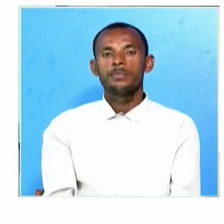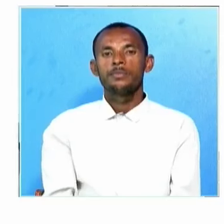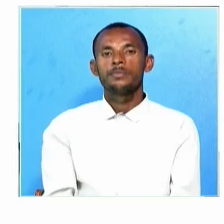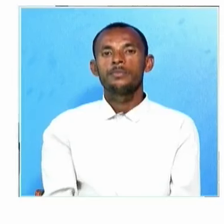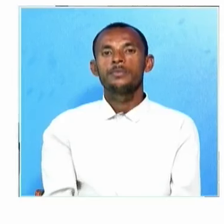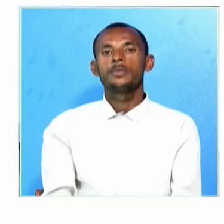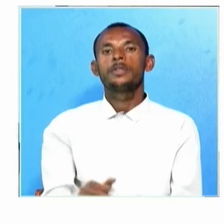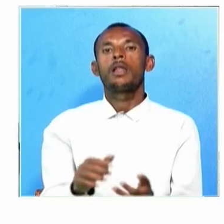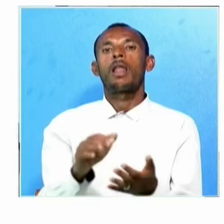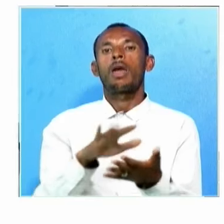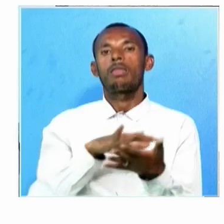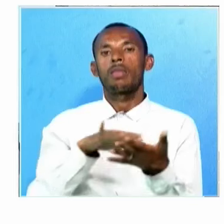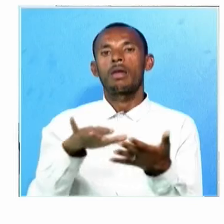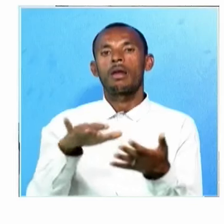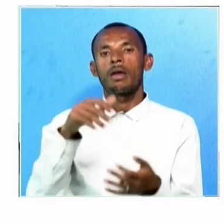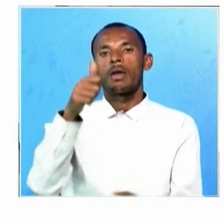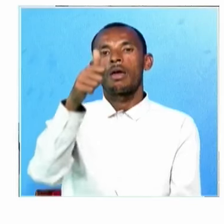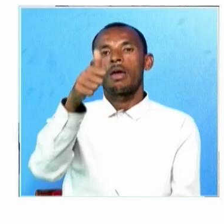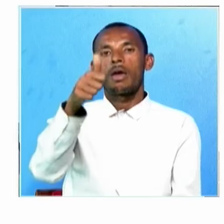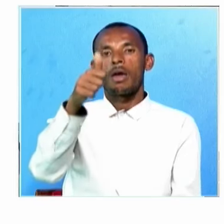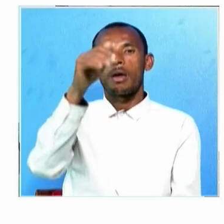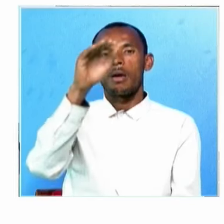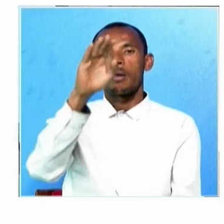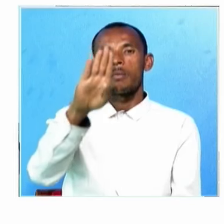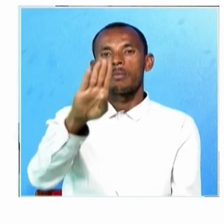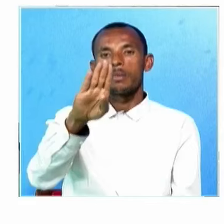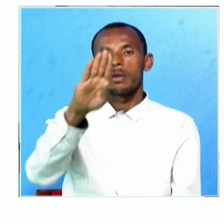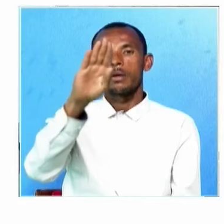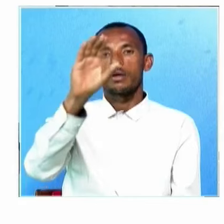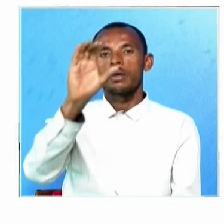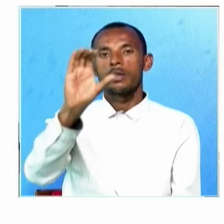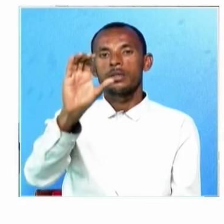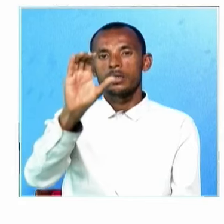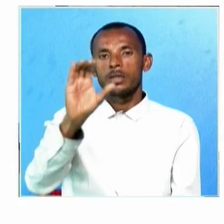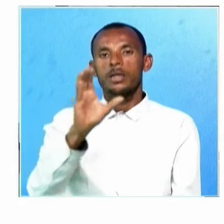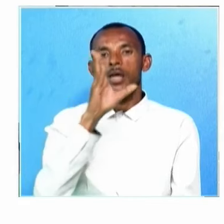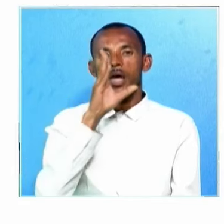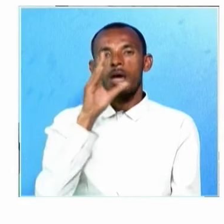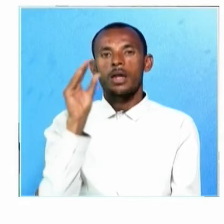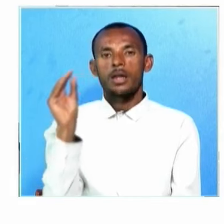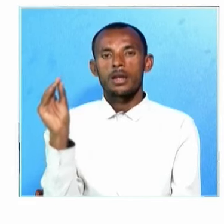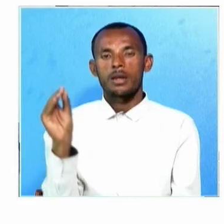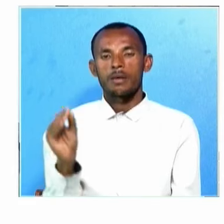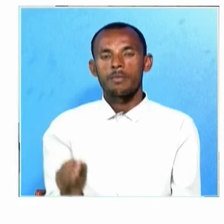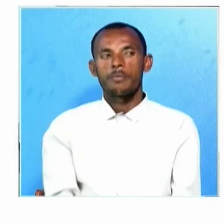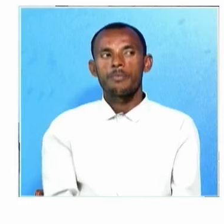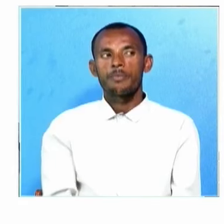the letters A, B, C, and